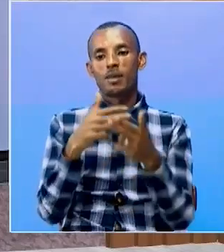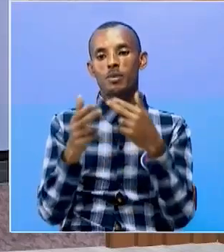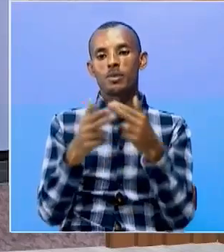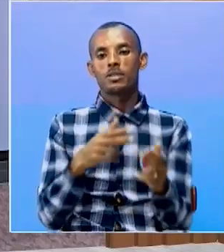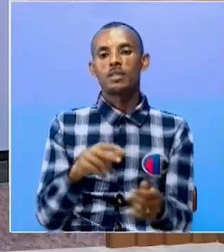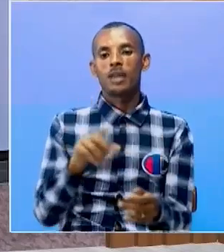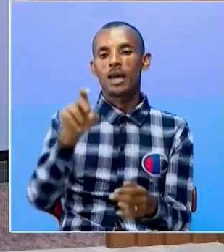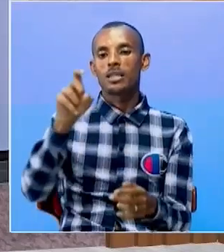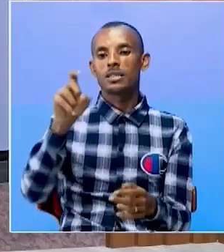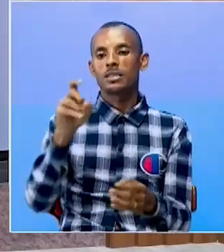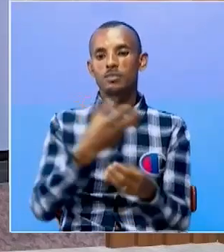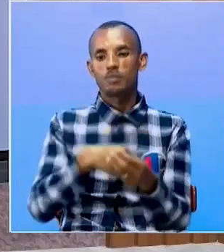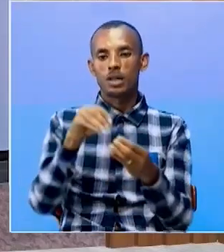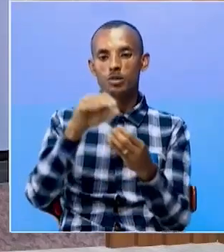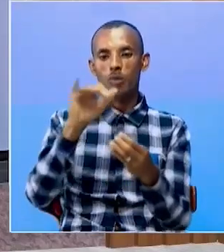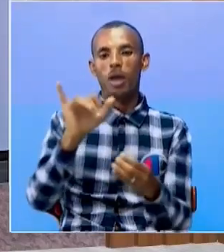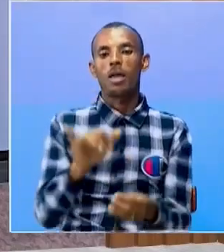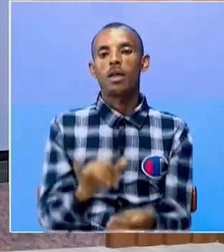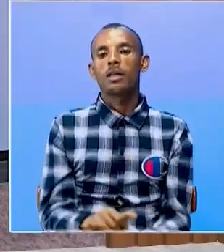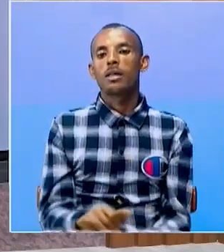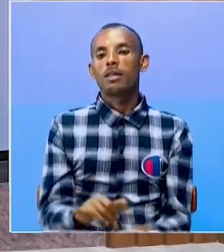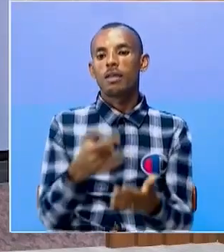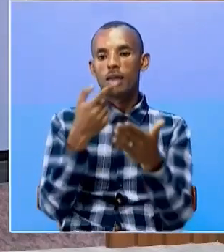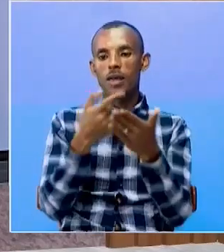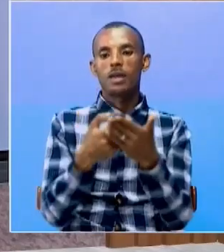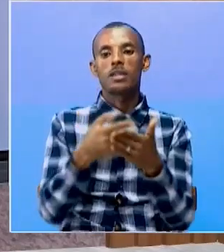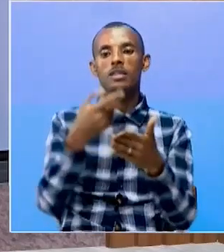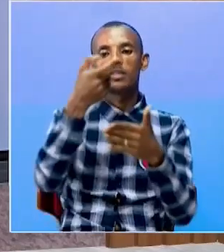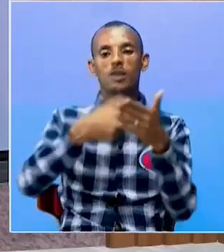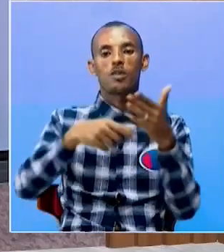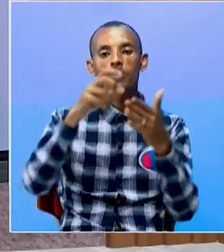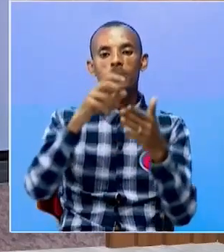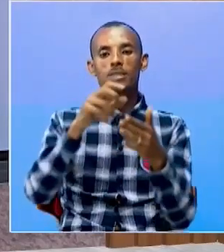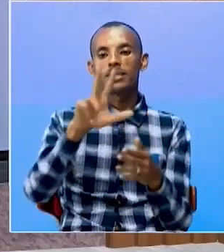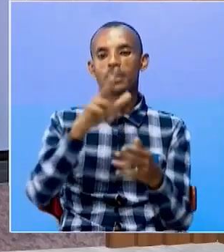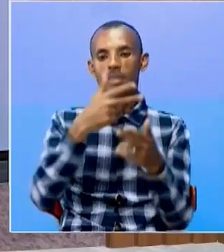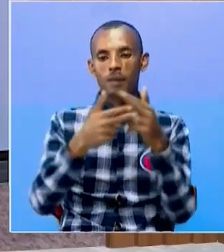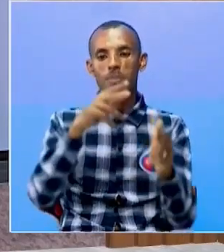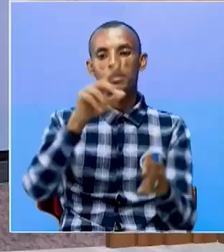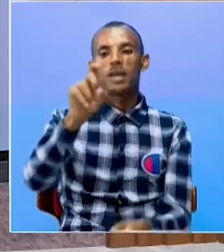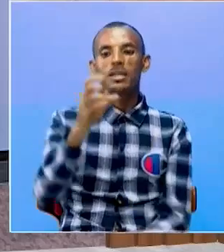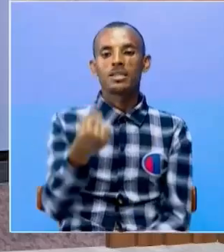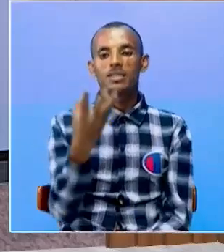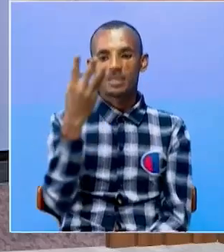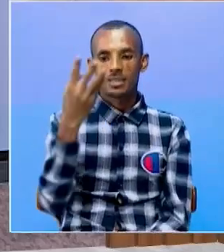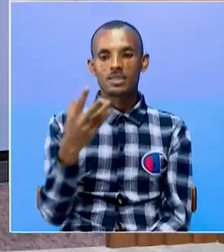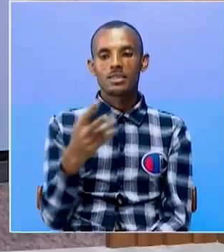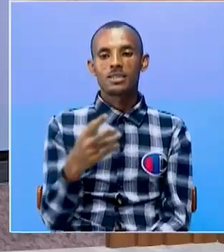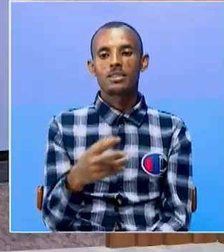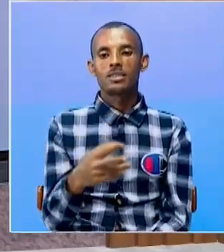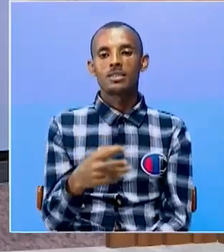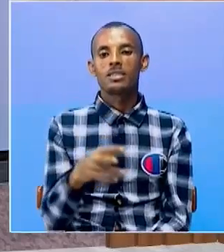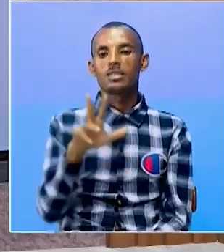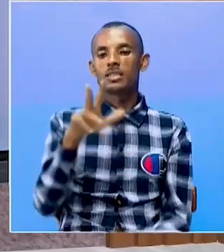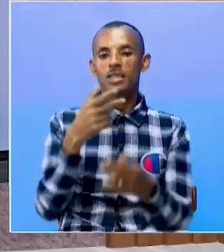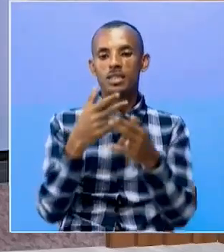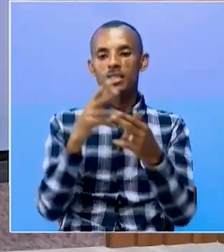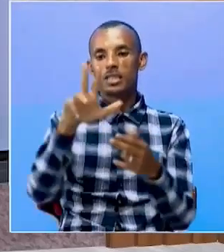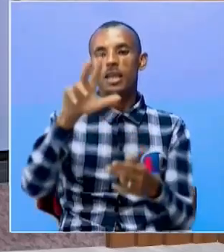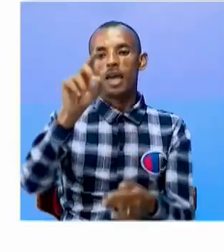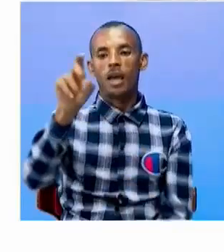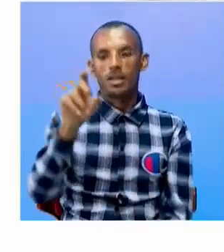y. So, here the coefficient of x 1, so you multiply 3 with 1. 3 times 1 is 3,